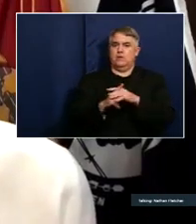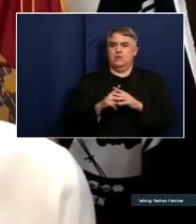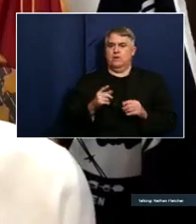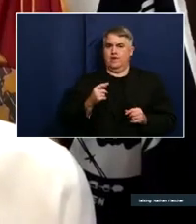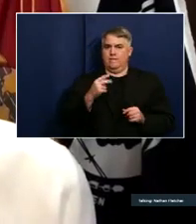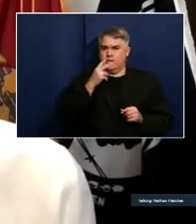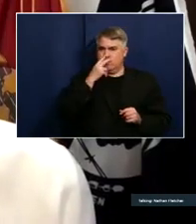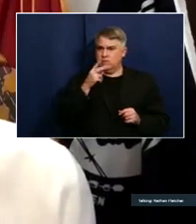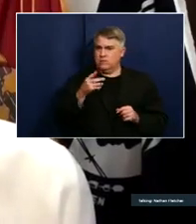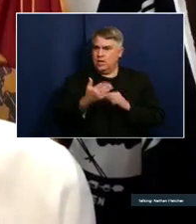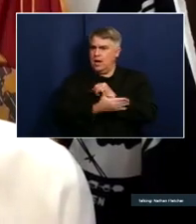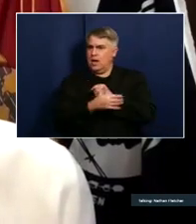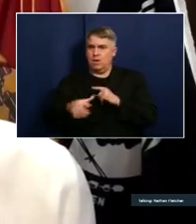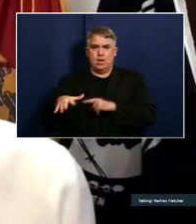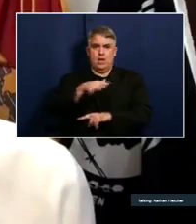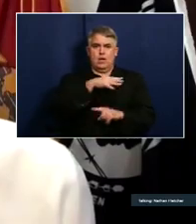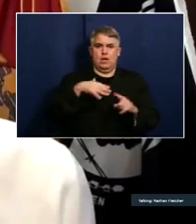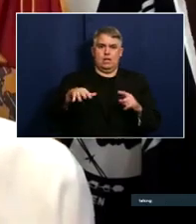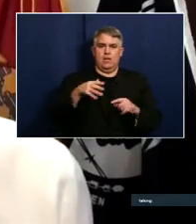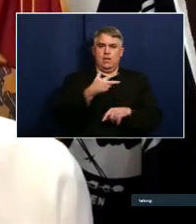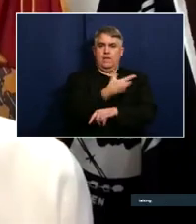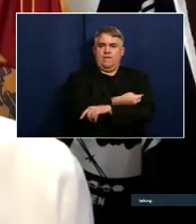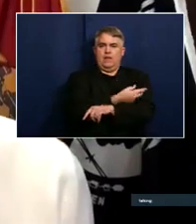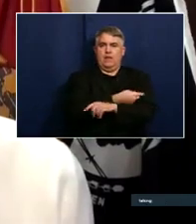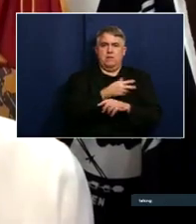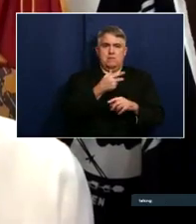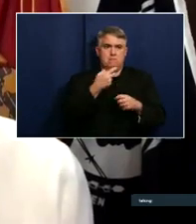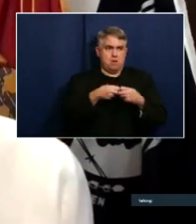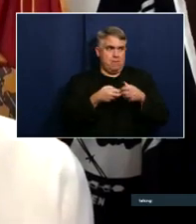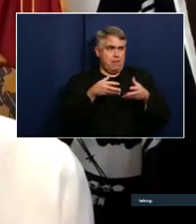or a problem here in San Diego County.